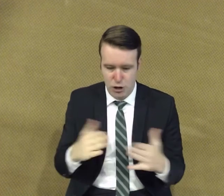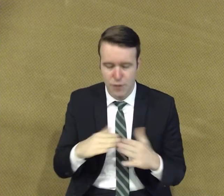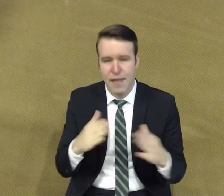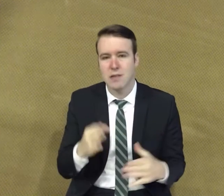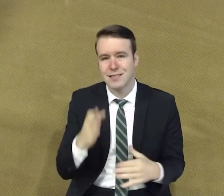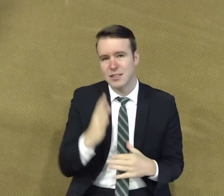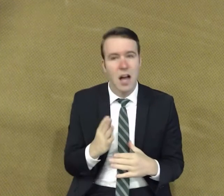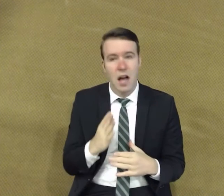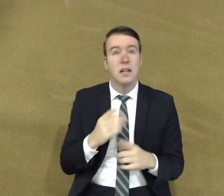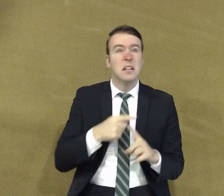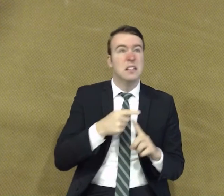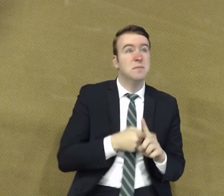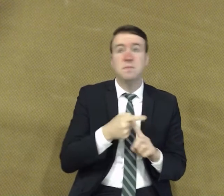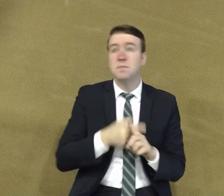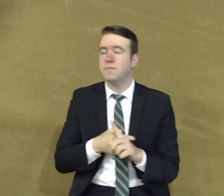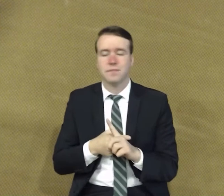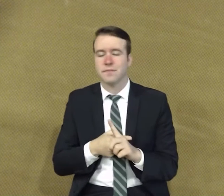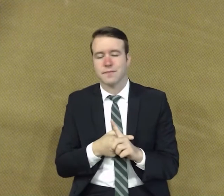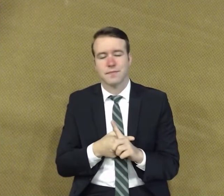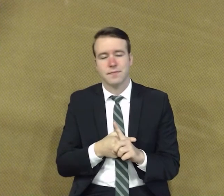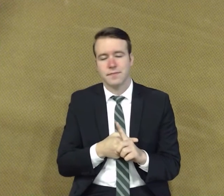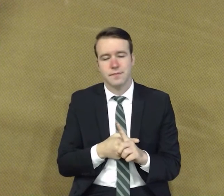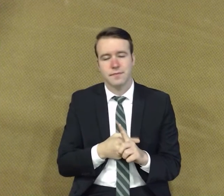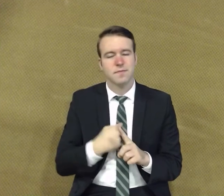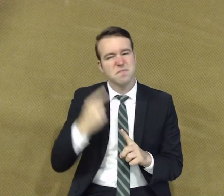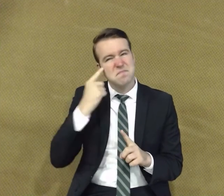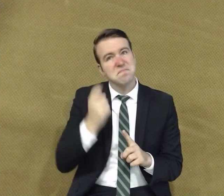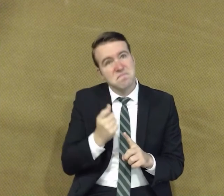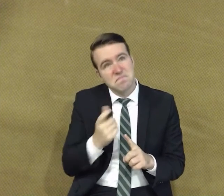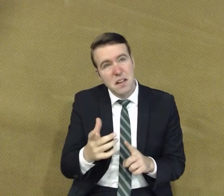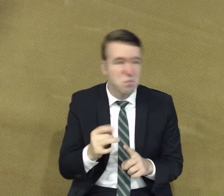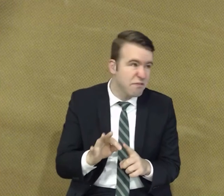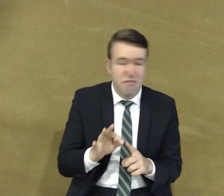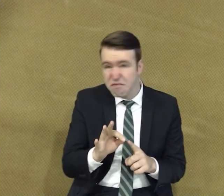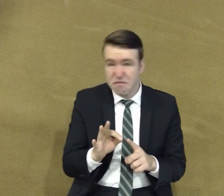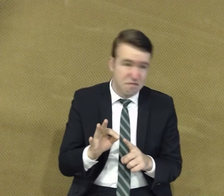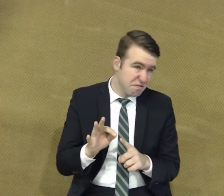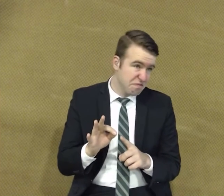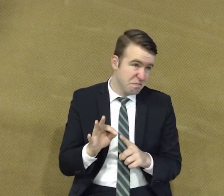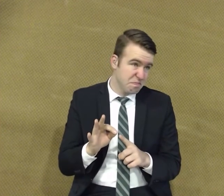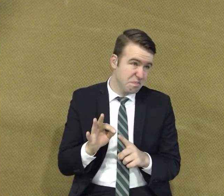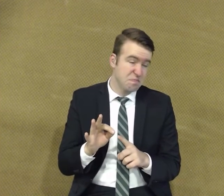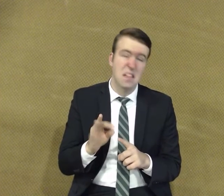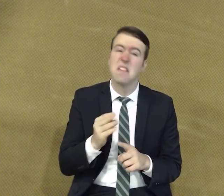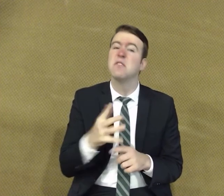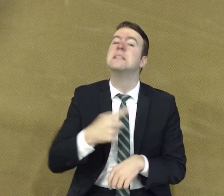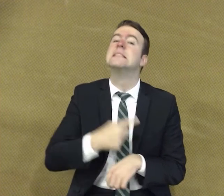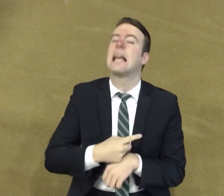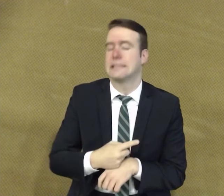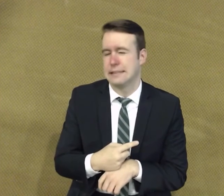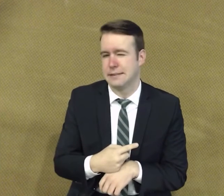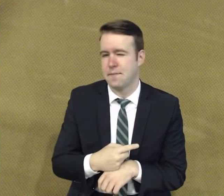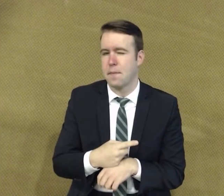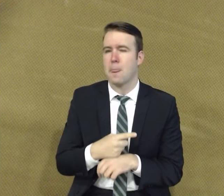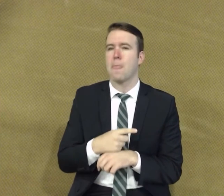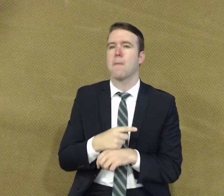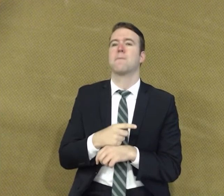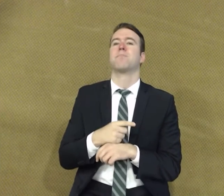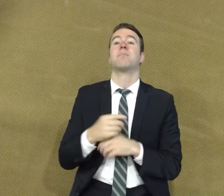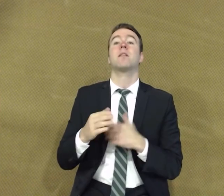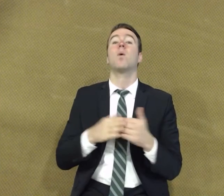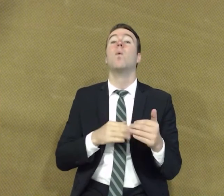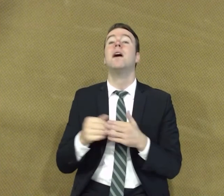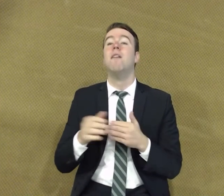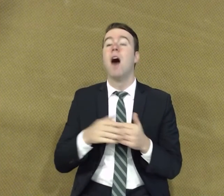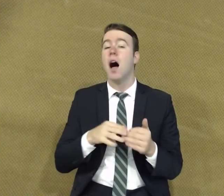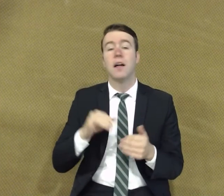house of God. Not a matter of months, but a matter of just days. So whenever